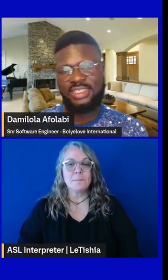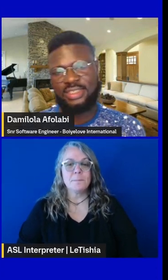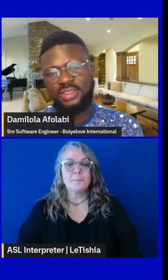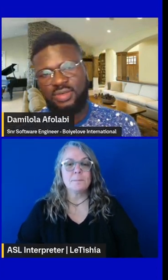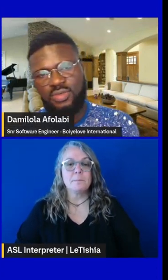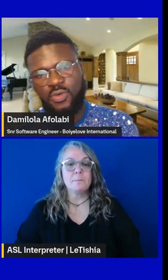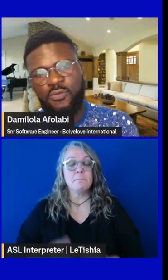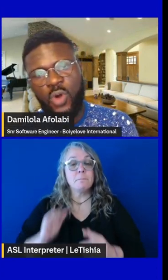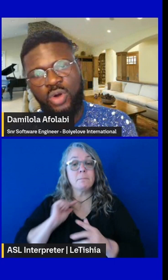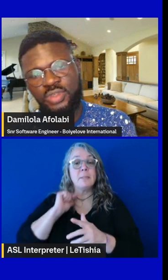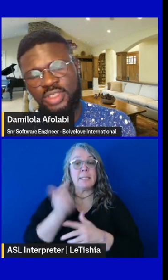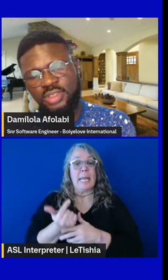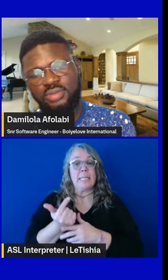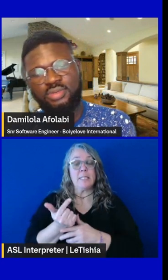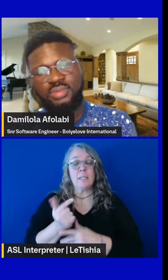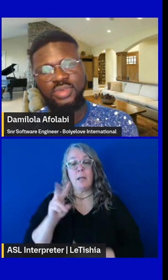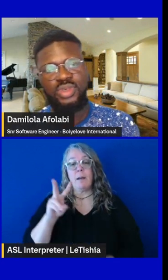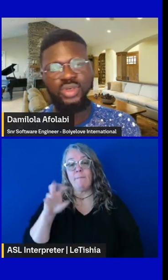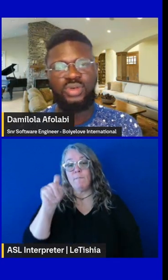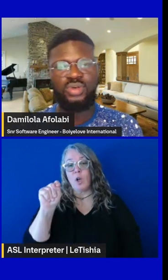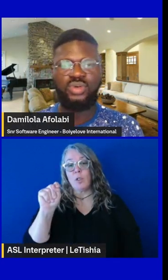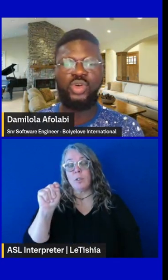Next is Vault